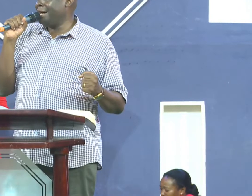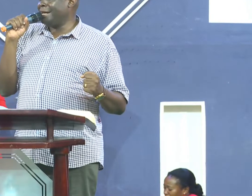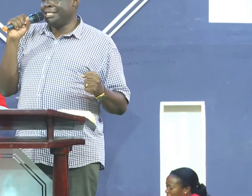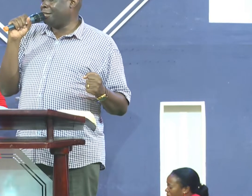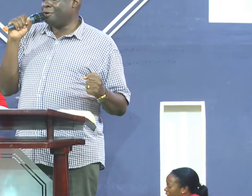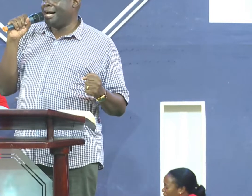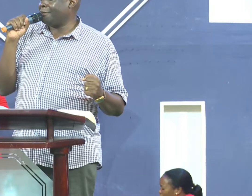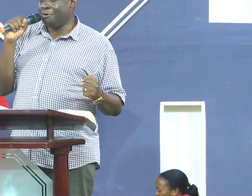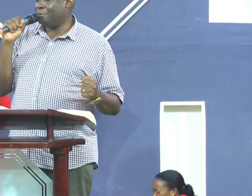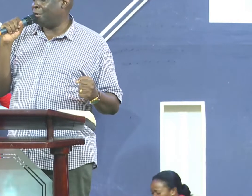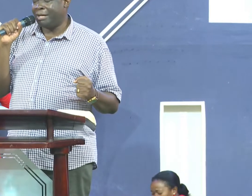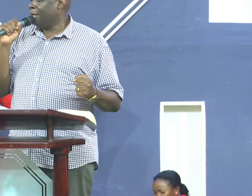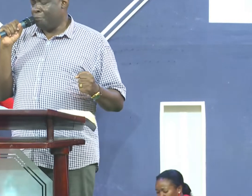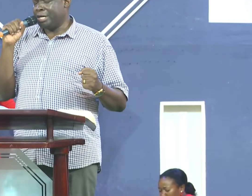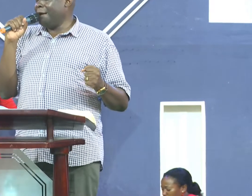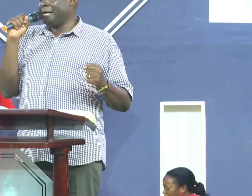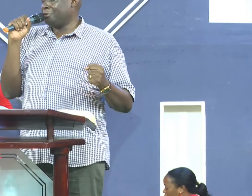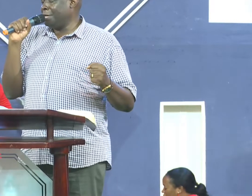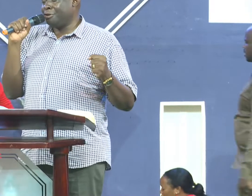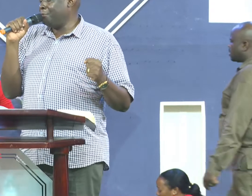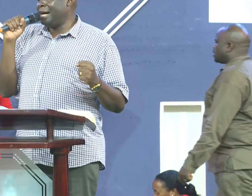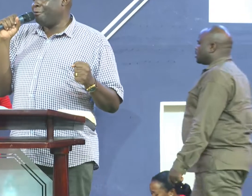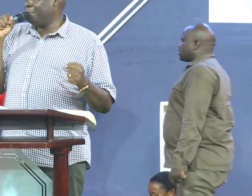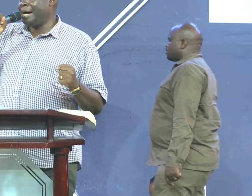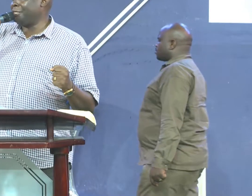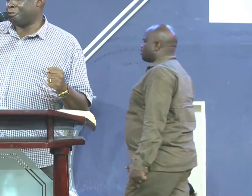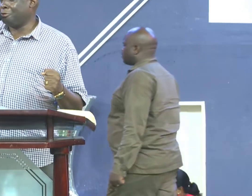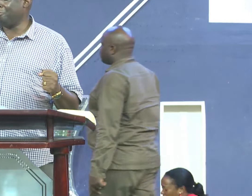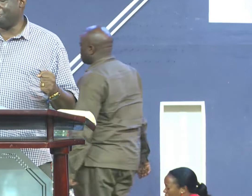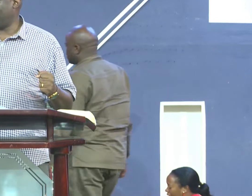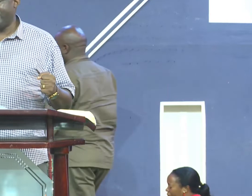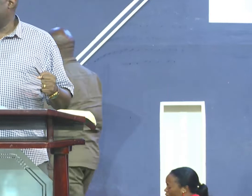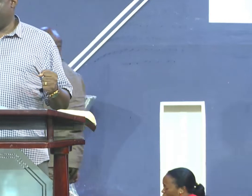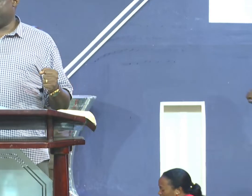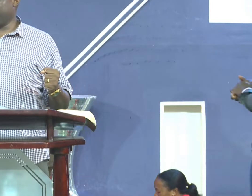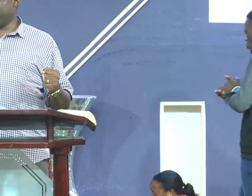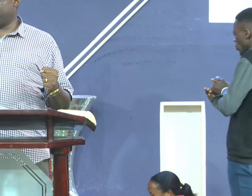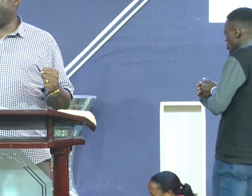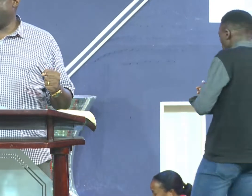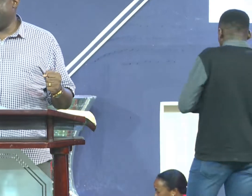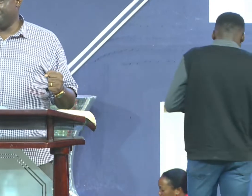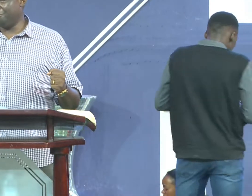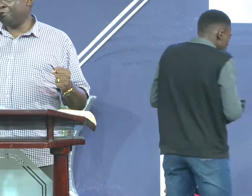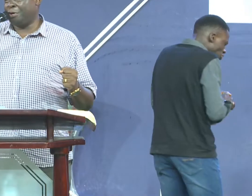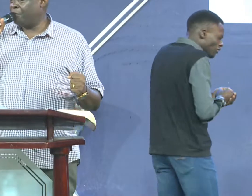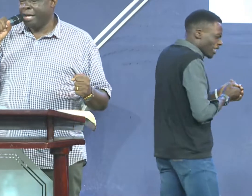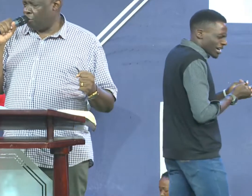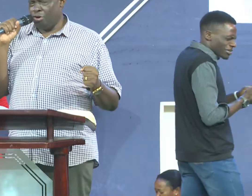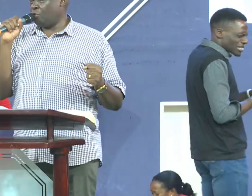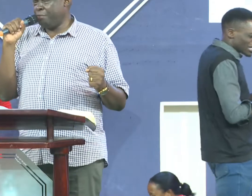biringa ebyayitibwako mukama tubikomyawo mu maaso go mu kiro kya leero